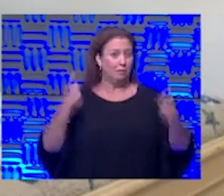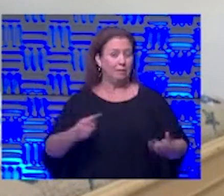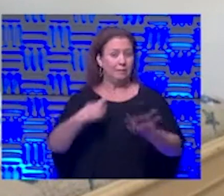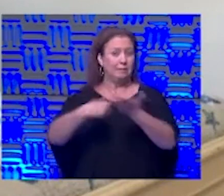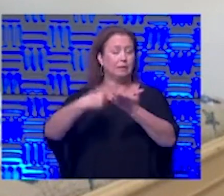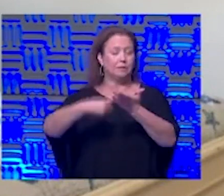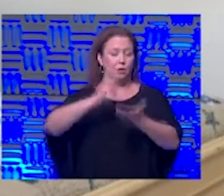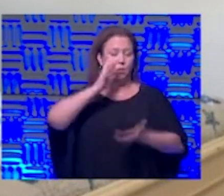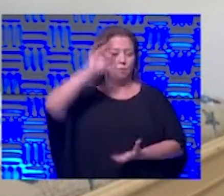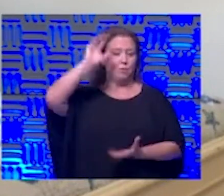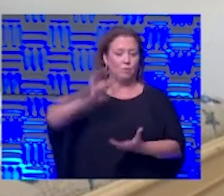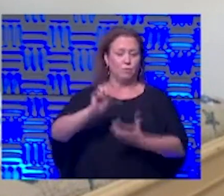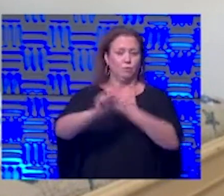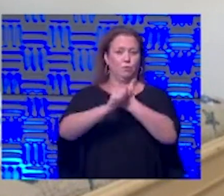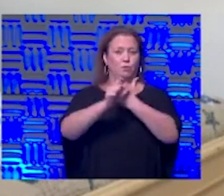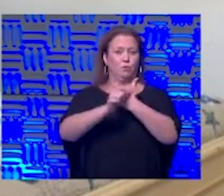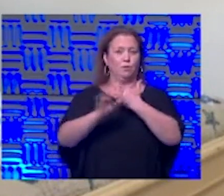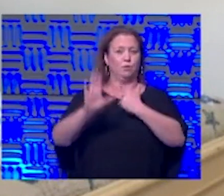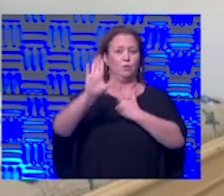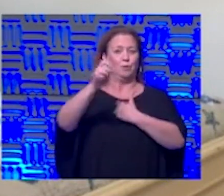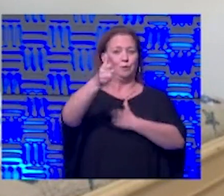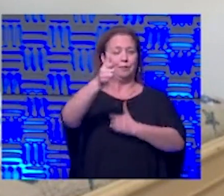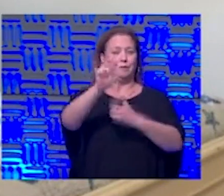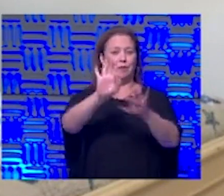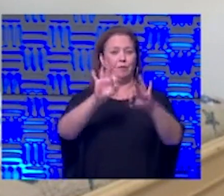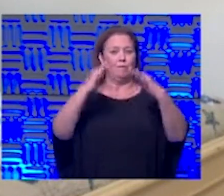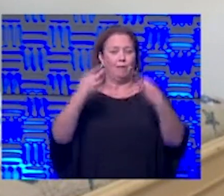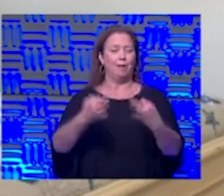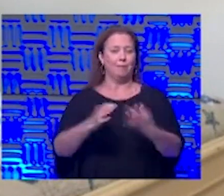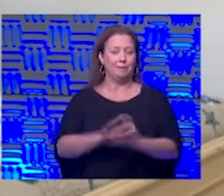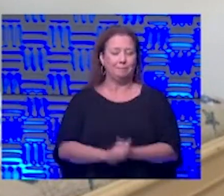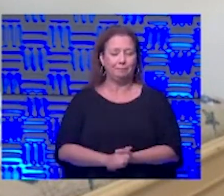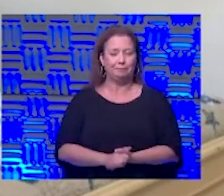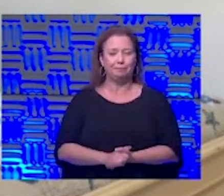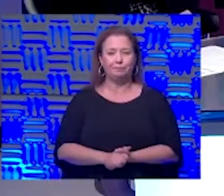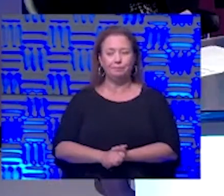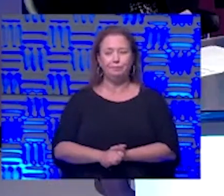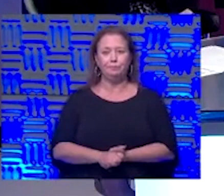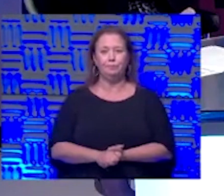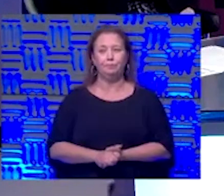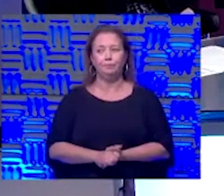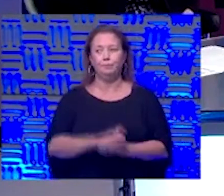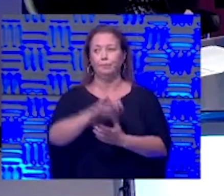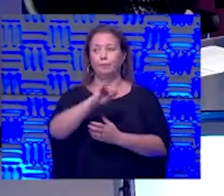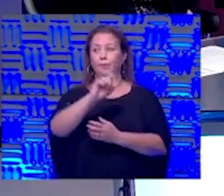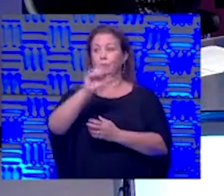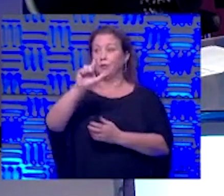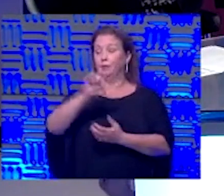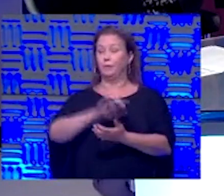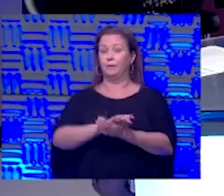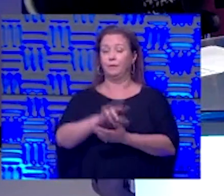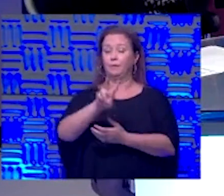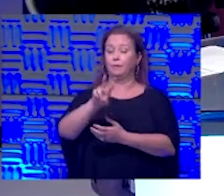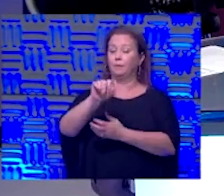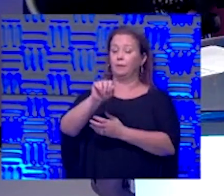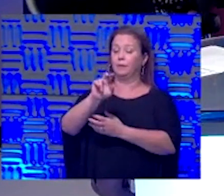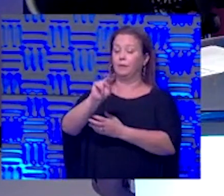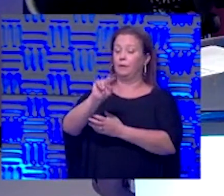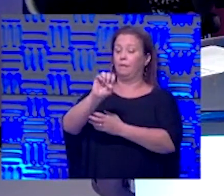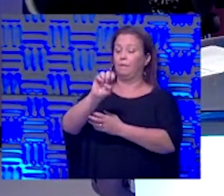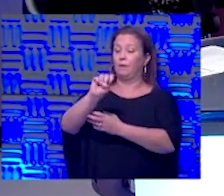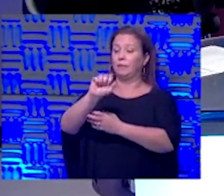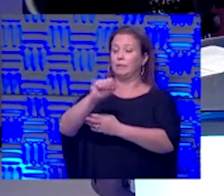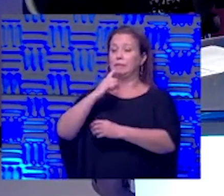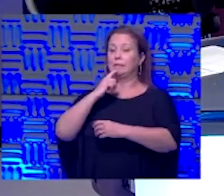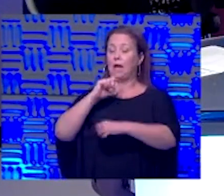going to reduce the risk to yourself and your family as much as you can. Jill, question? Vanessa, she says, I